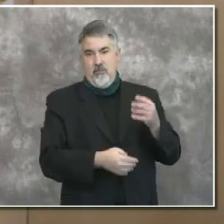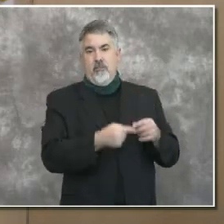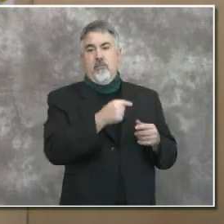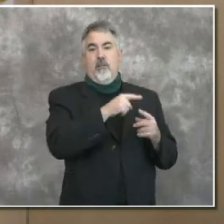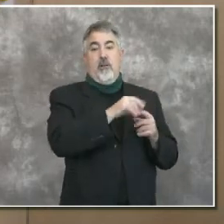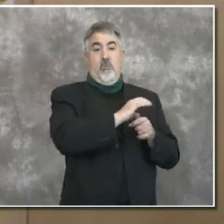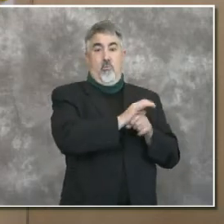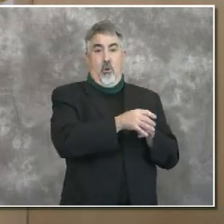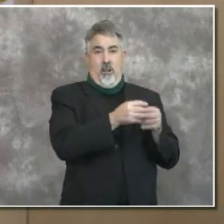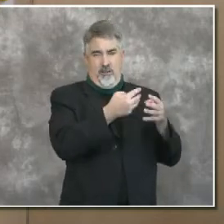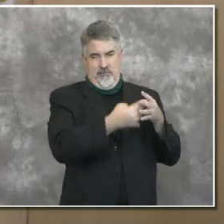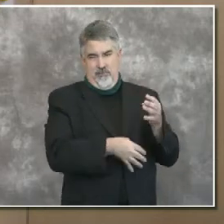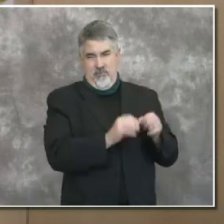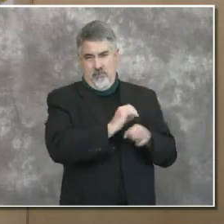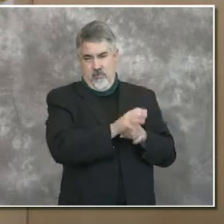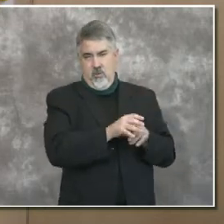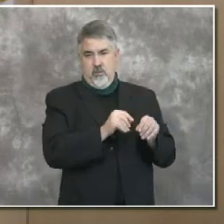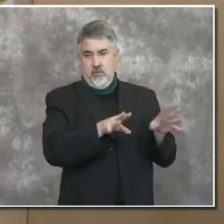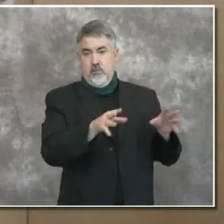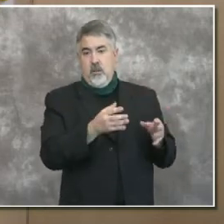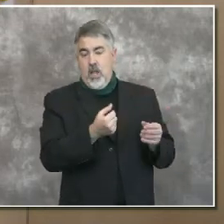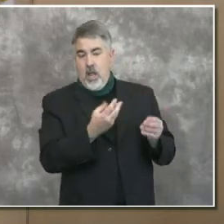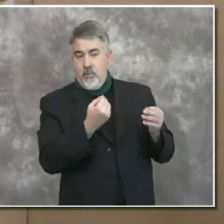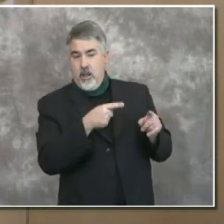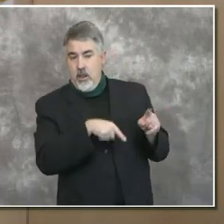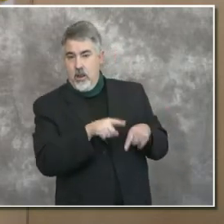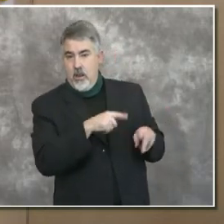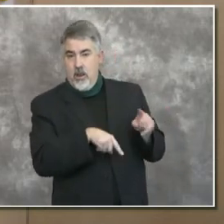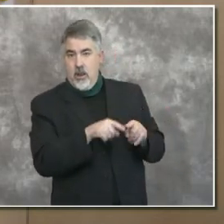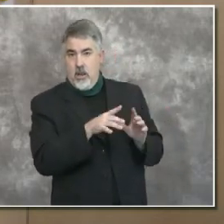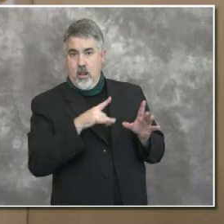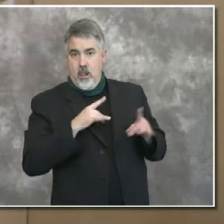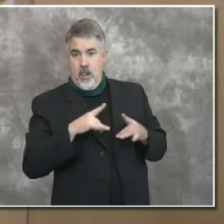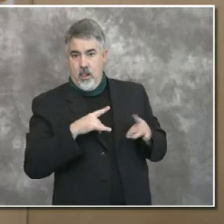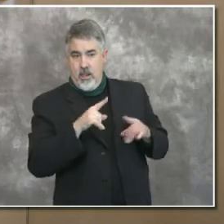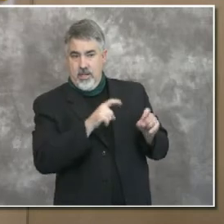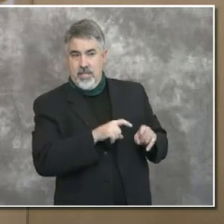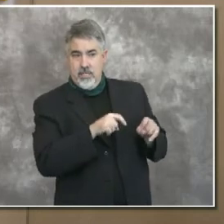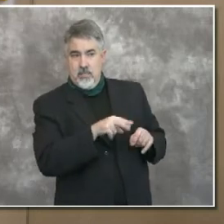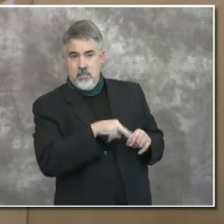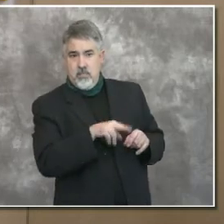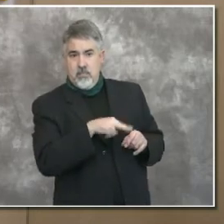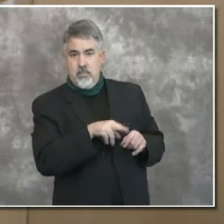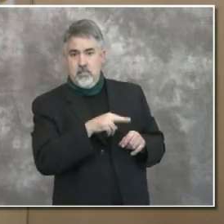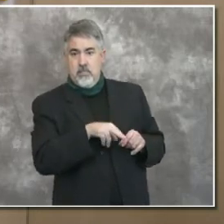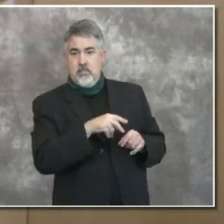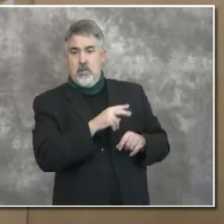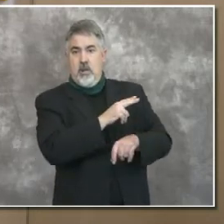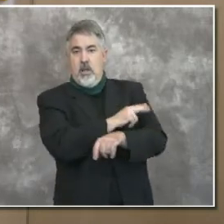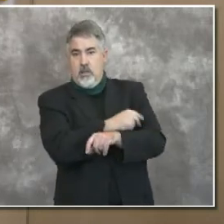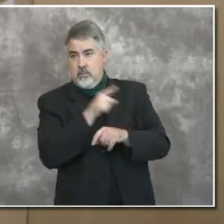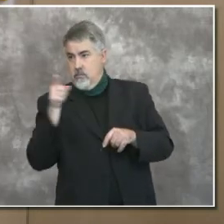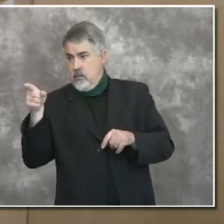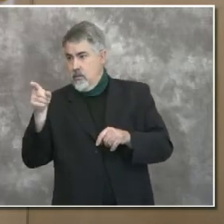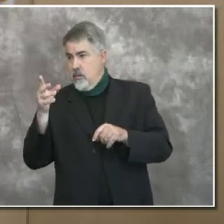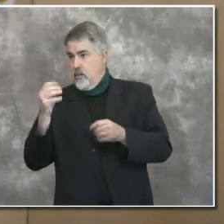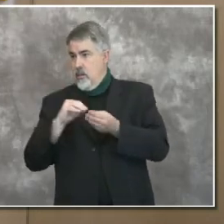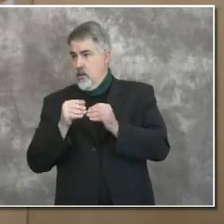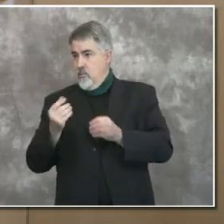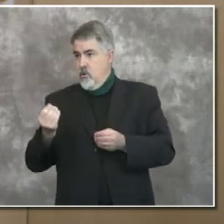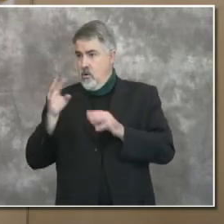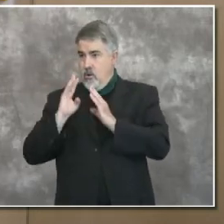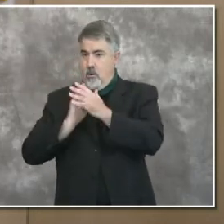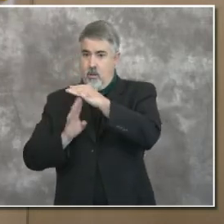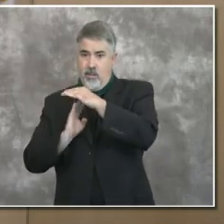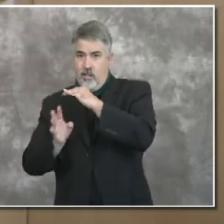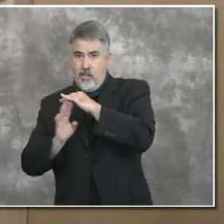percentage of positive tests to overall number of tests, then hospitalizations, and then the last is testing. And